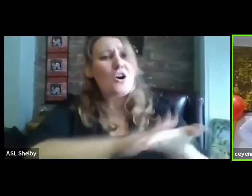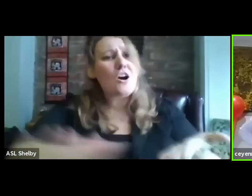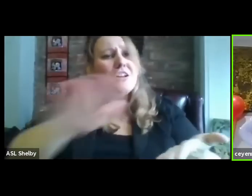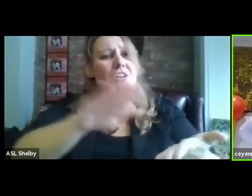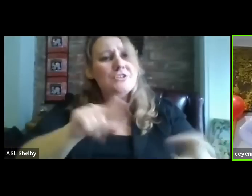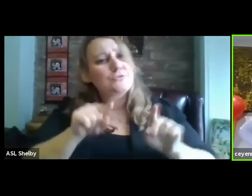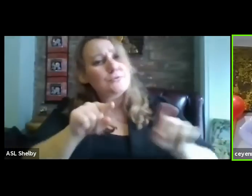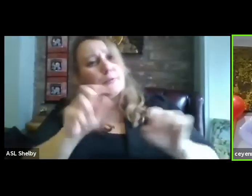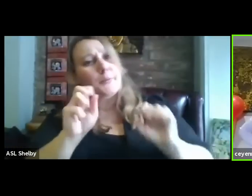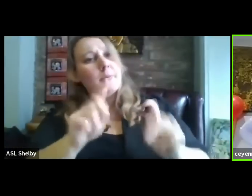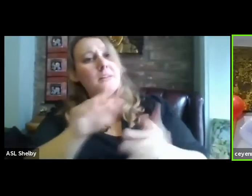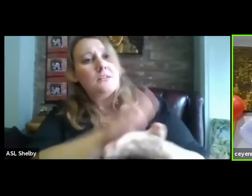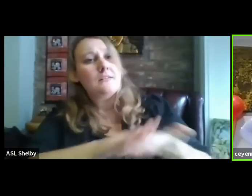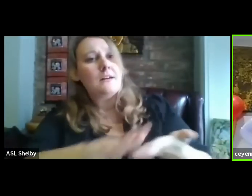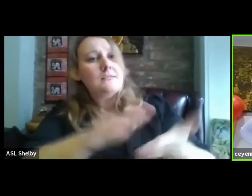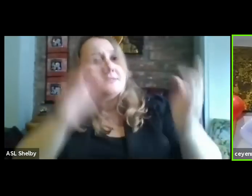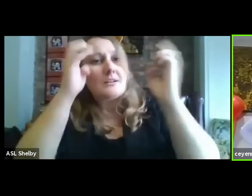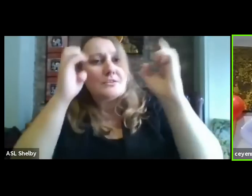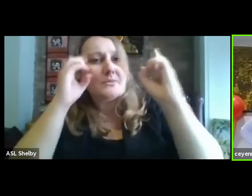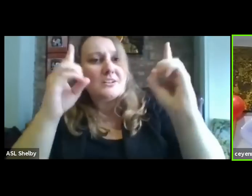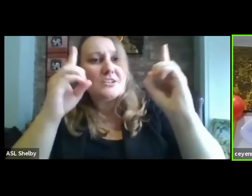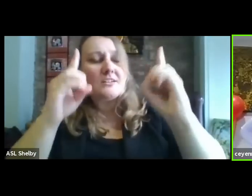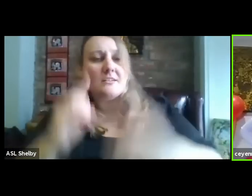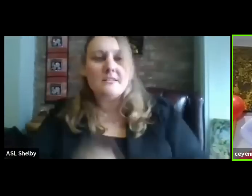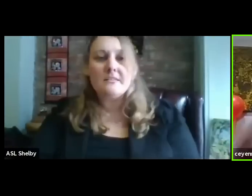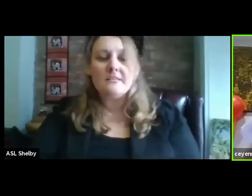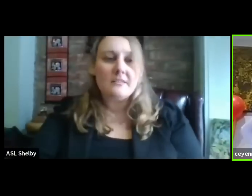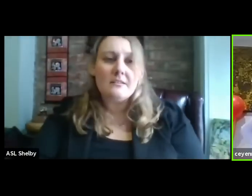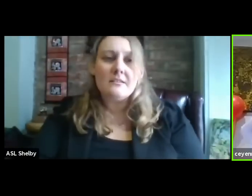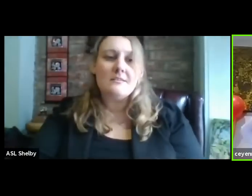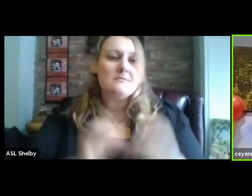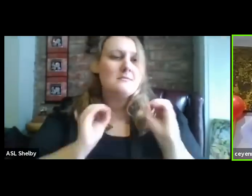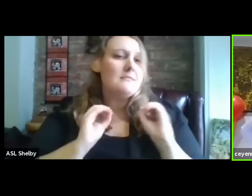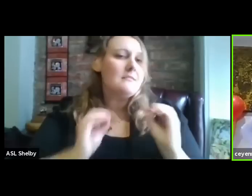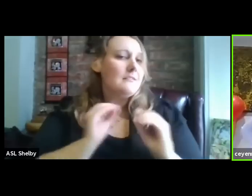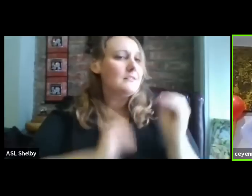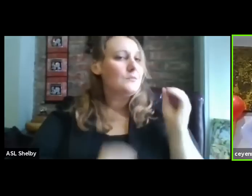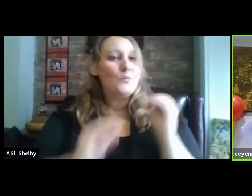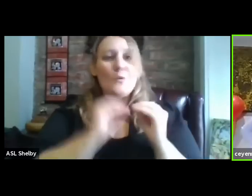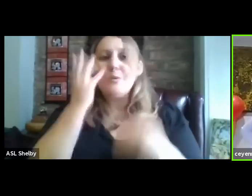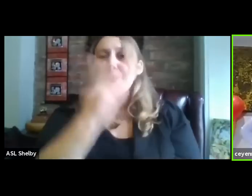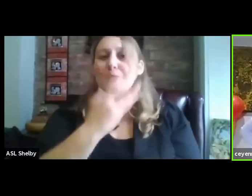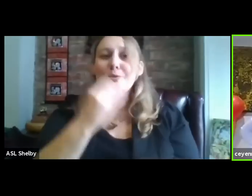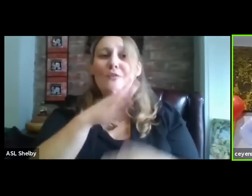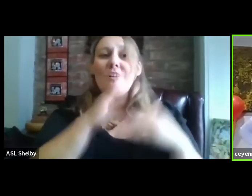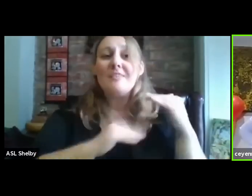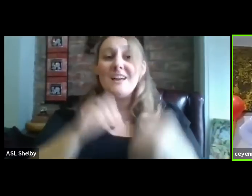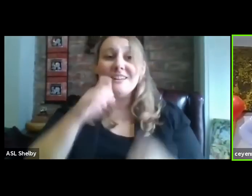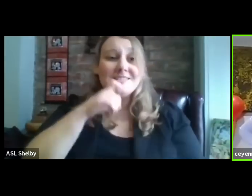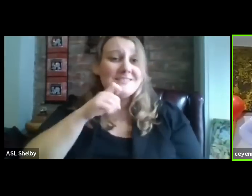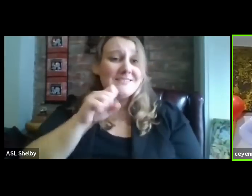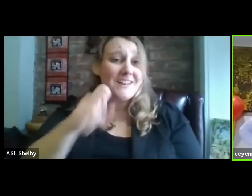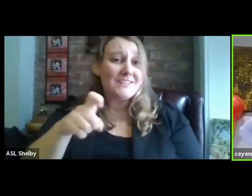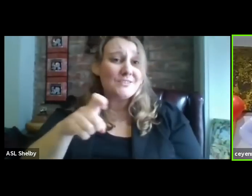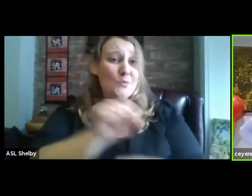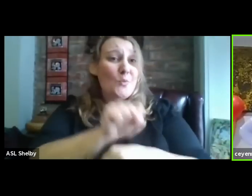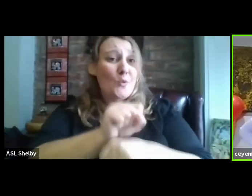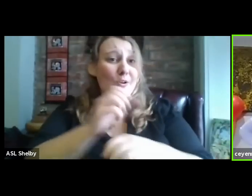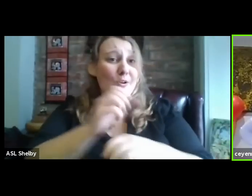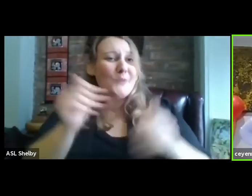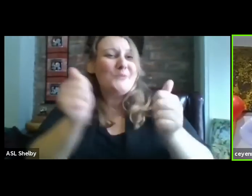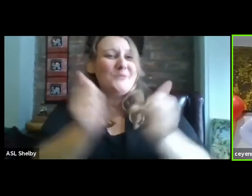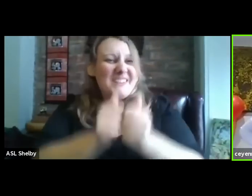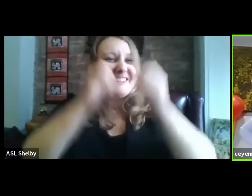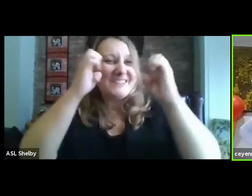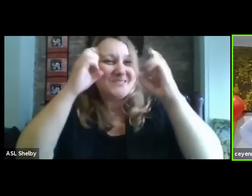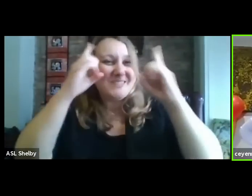There's nothing more grateful and more beautiful than a sex worker with a damn education. Use that.